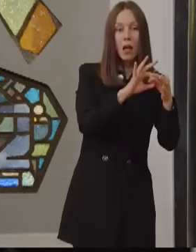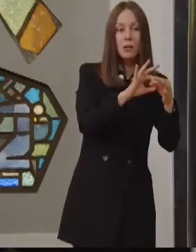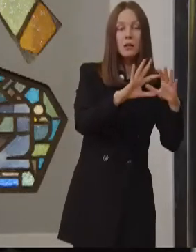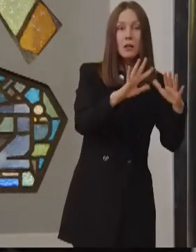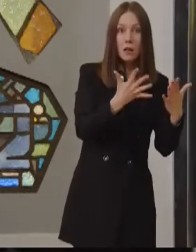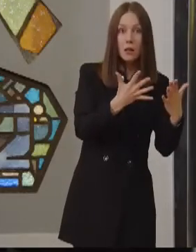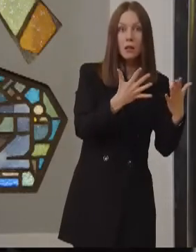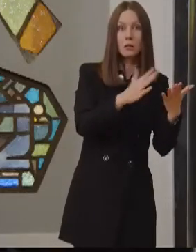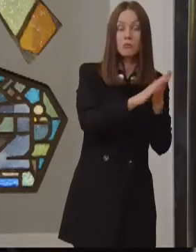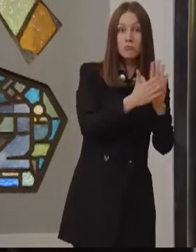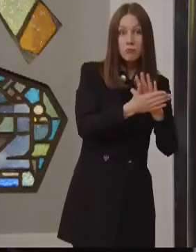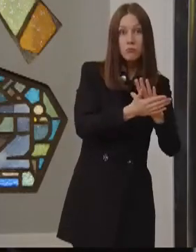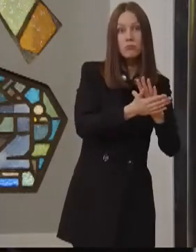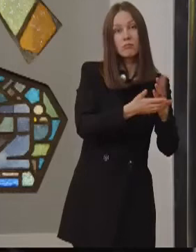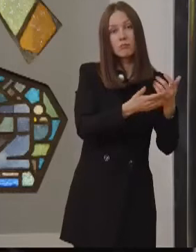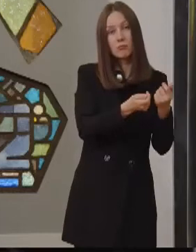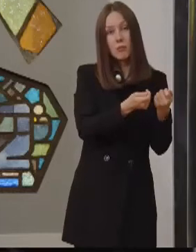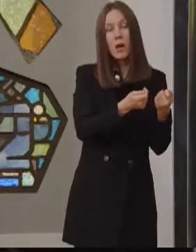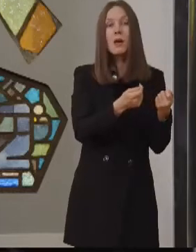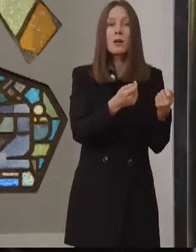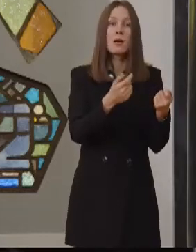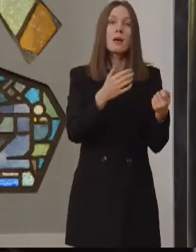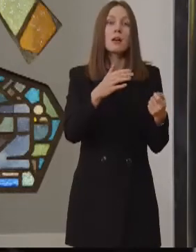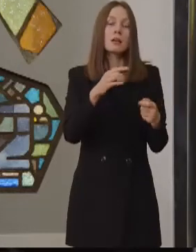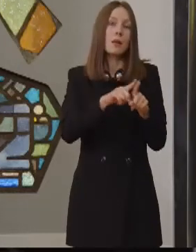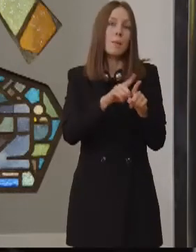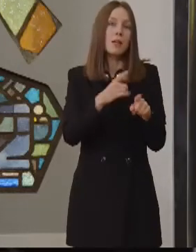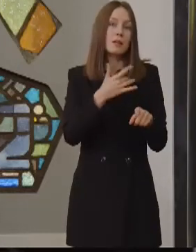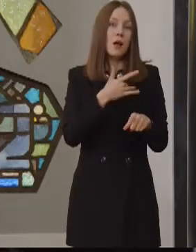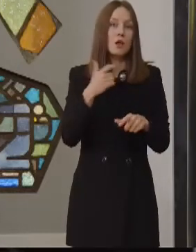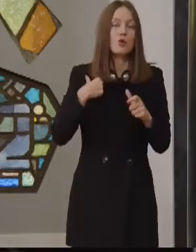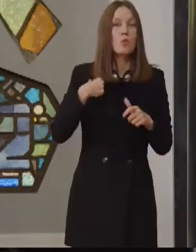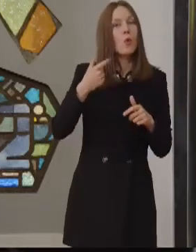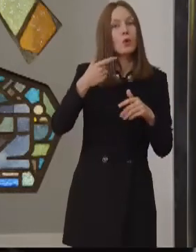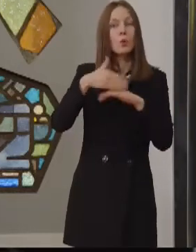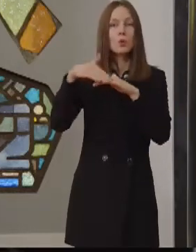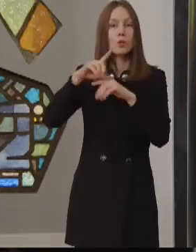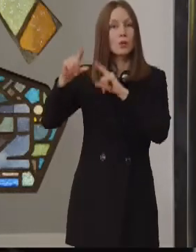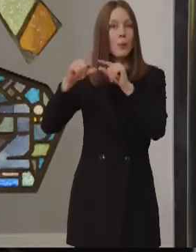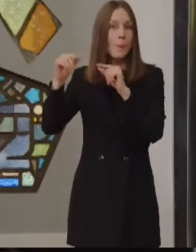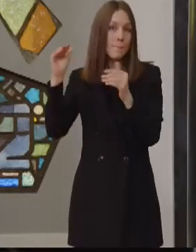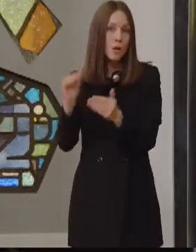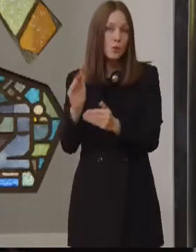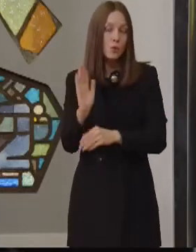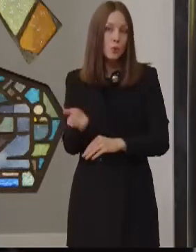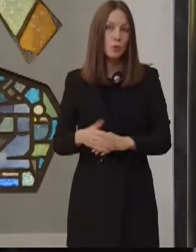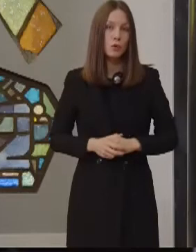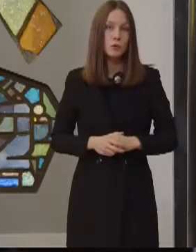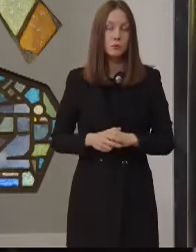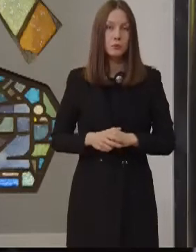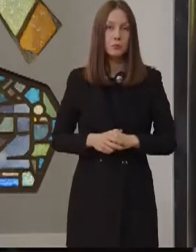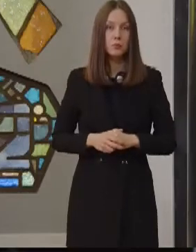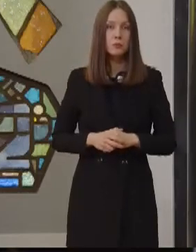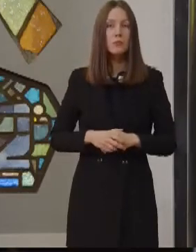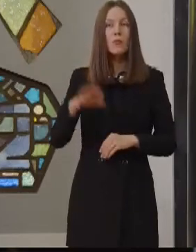brought our efforts together and started to govern the family relationship, we would contribute